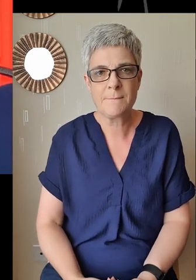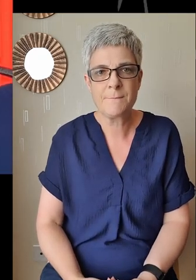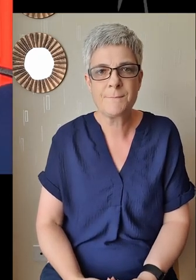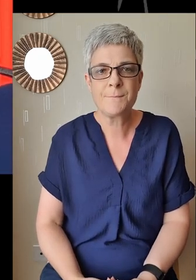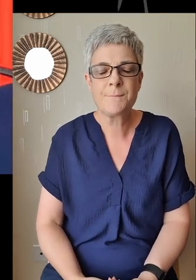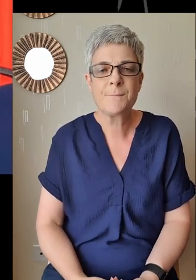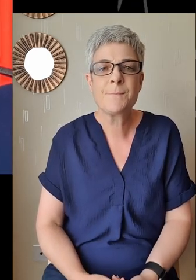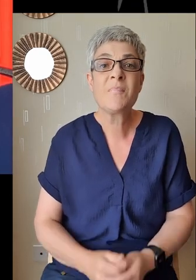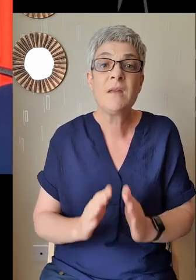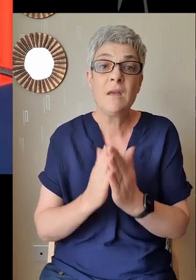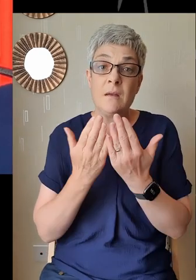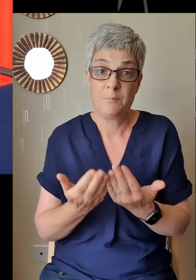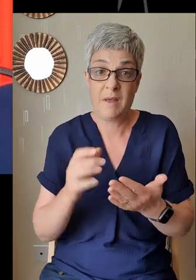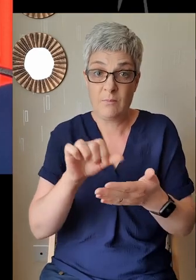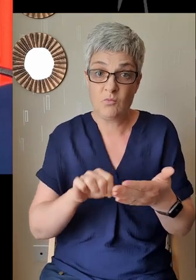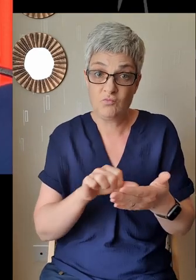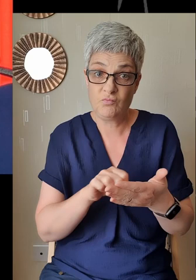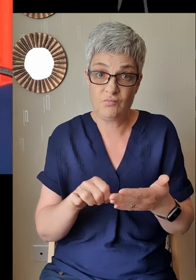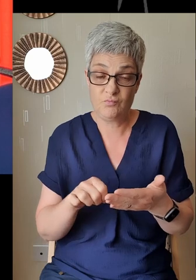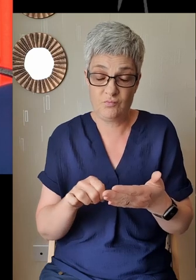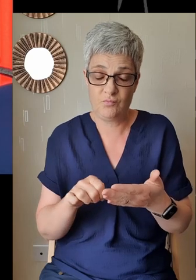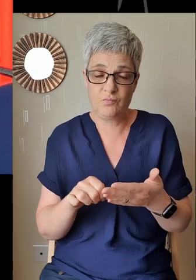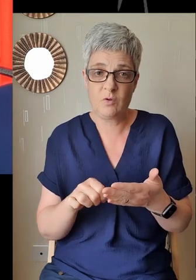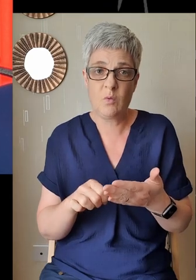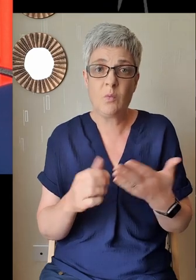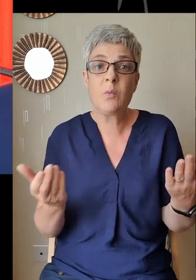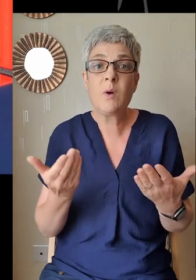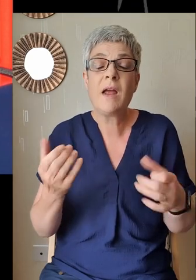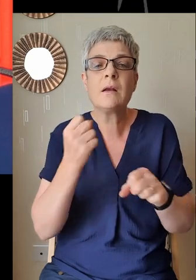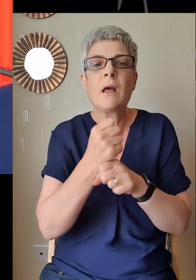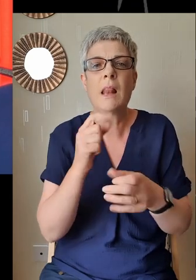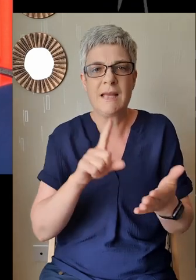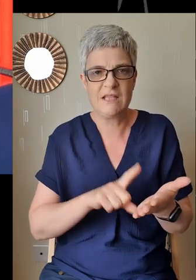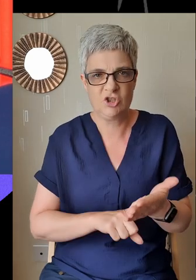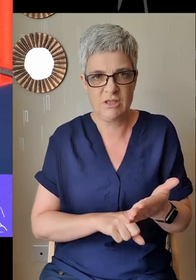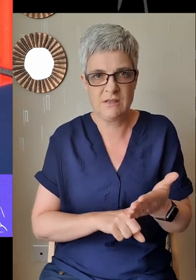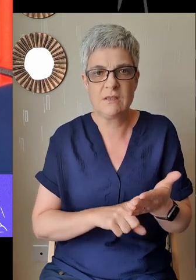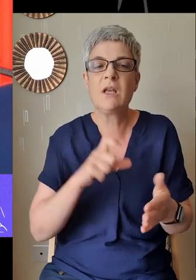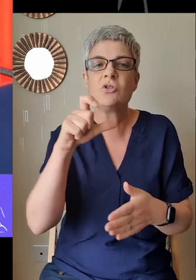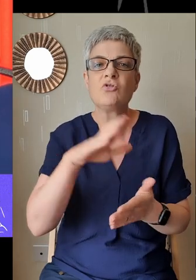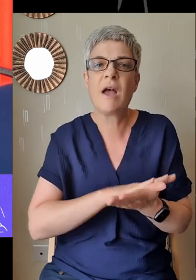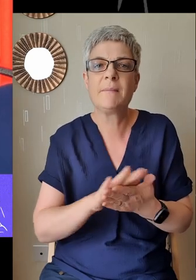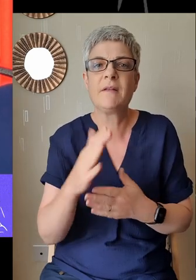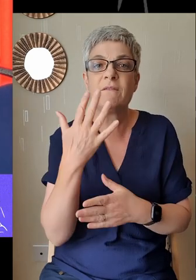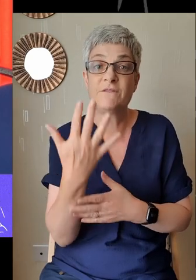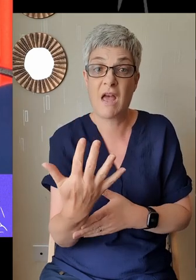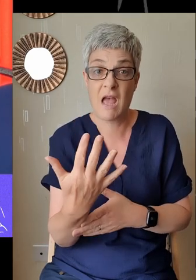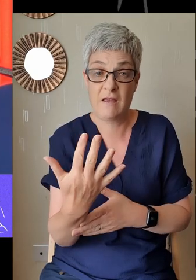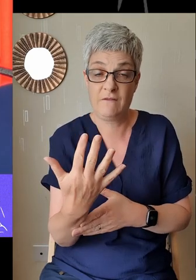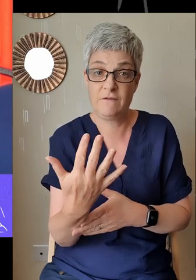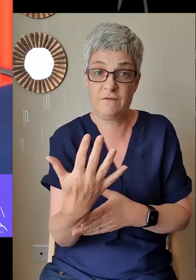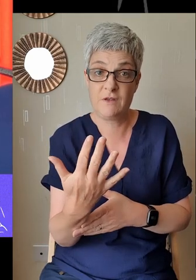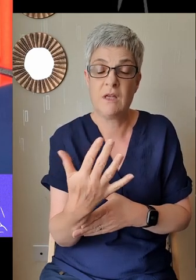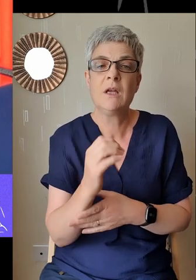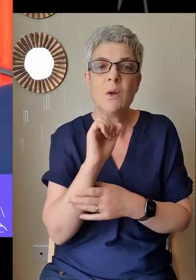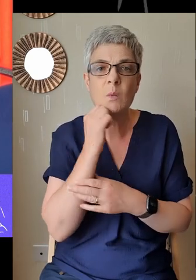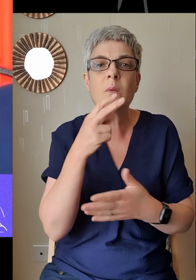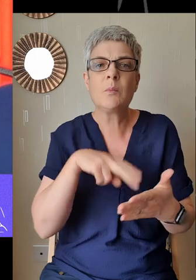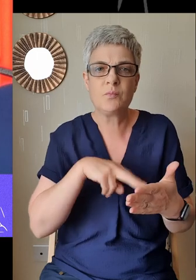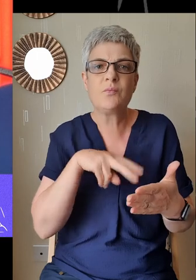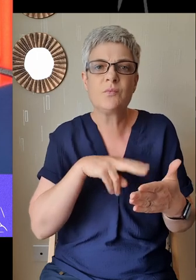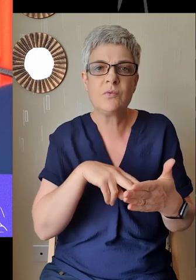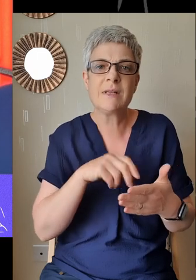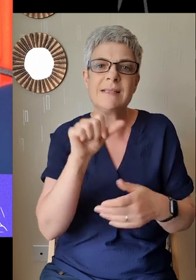Our scripture reading this morning from the book of Galatians in the New Testament, Galatians chapter 5. I'm going to be reading verses 16